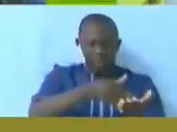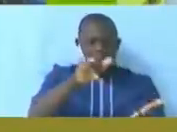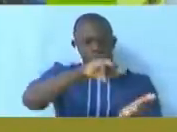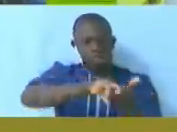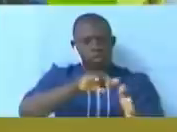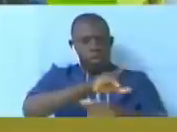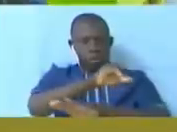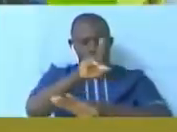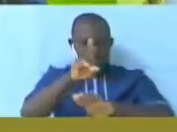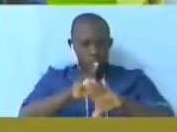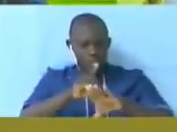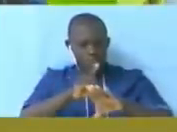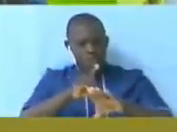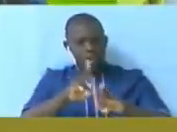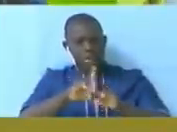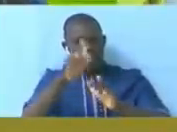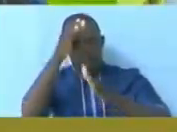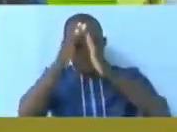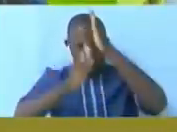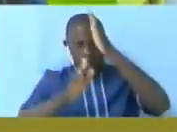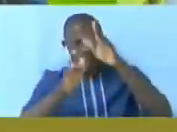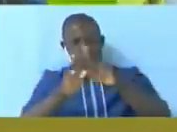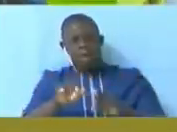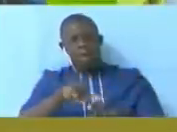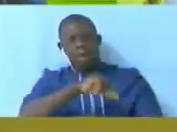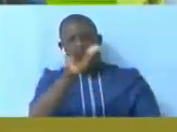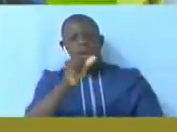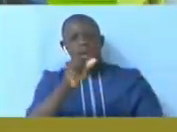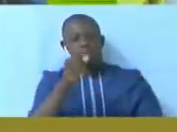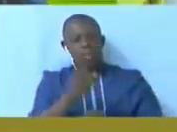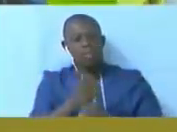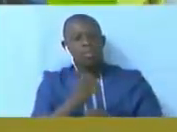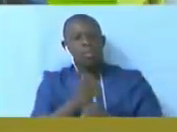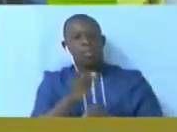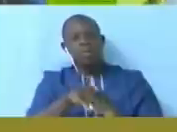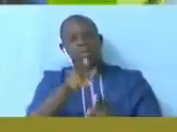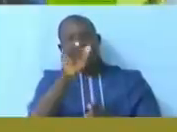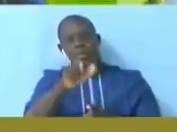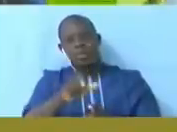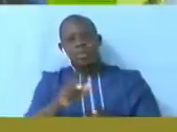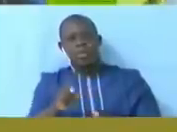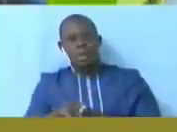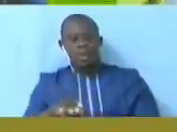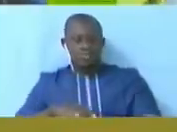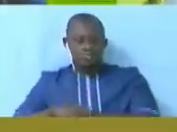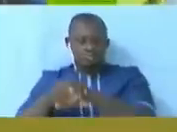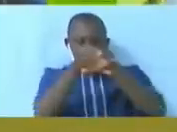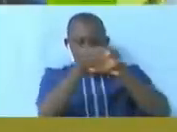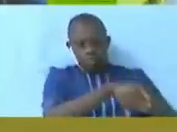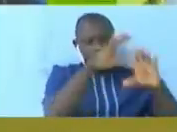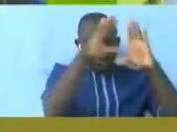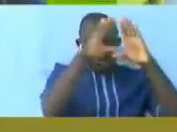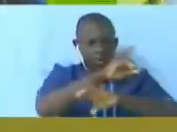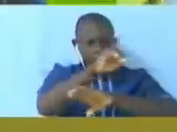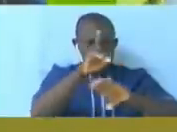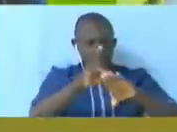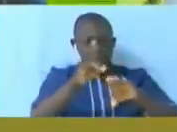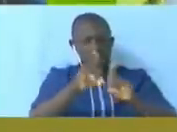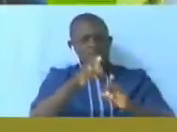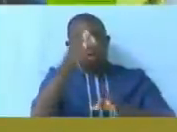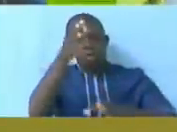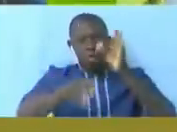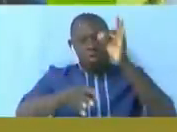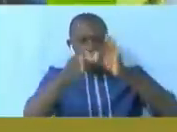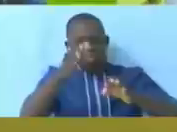called Cordaro. They escort them inside the officers' mess where the court martial was taking place. Sinana is somebody officers' mess to Diamond de Alonco, Kitty, and Yingatake,